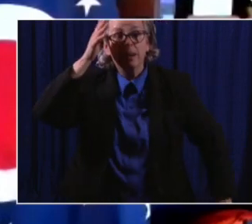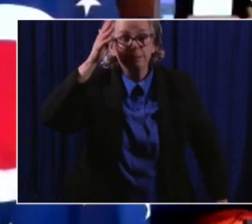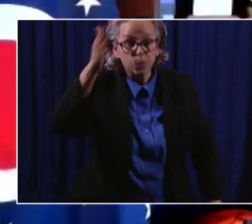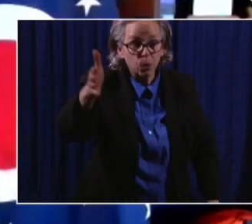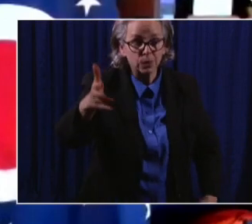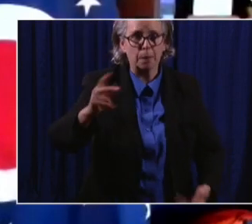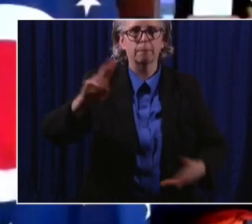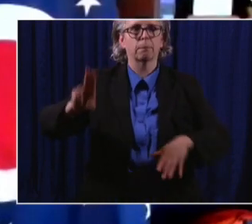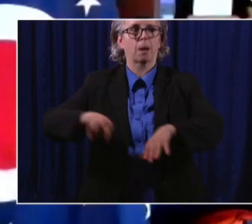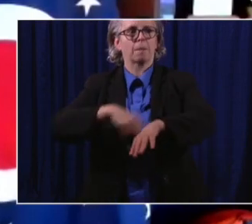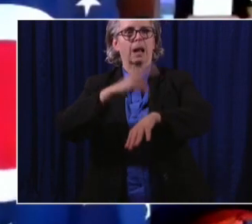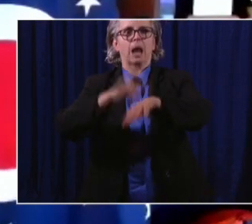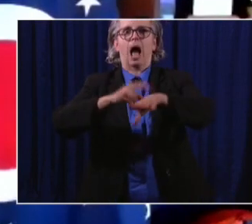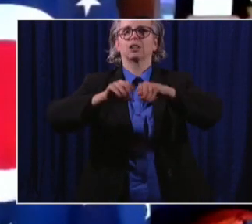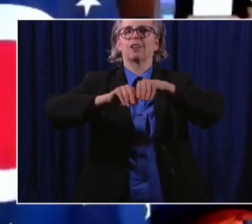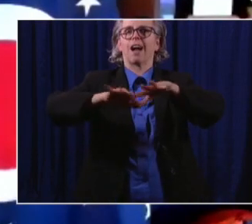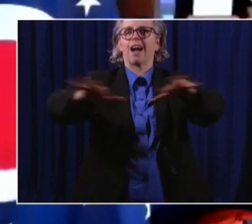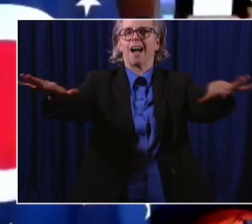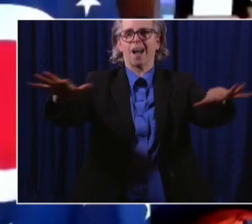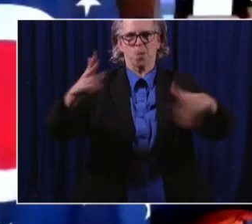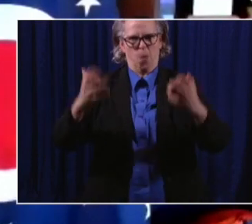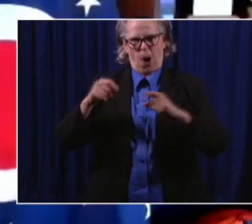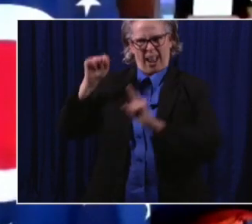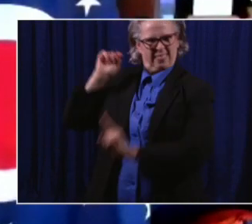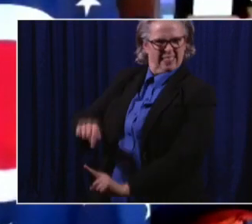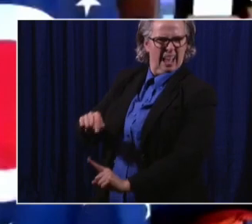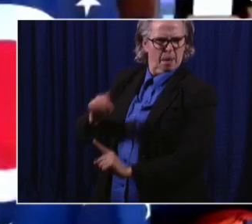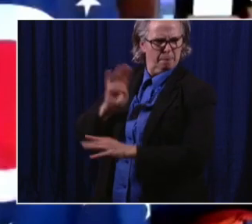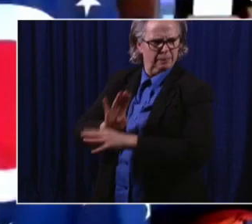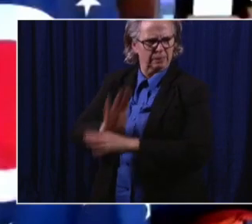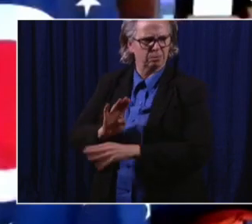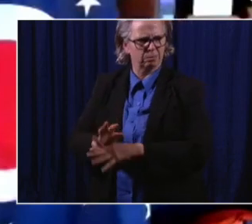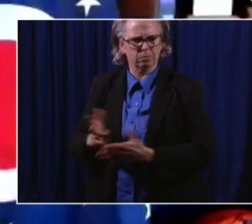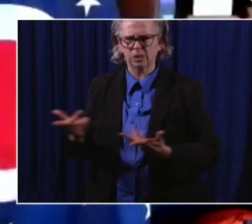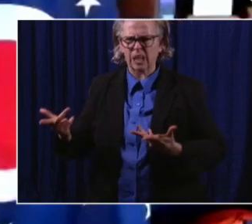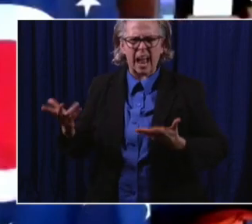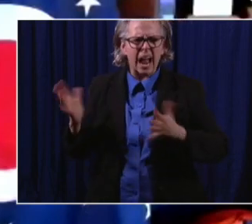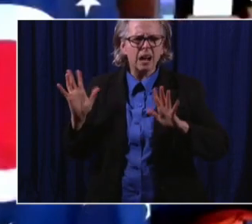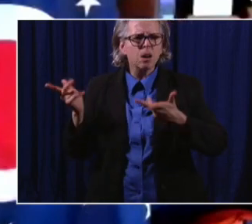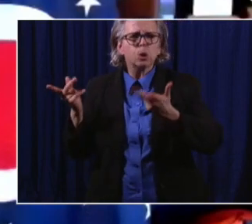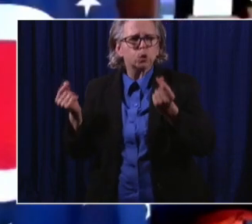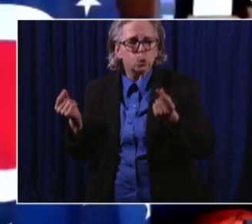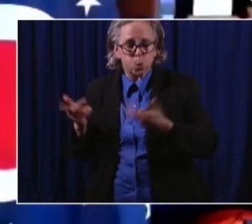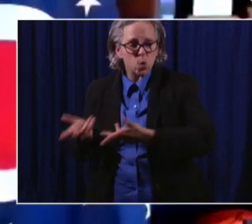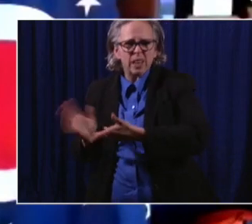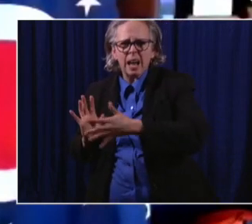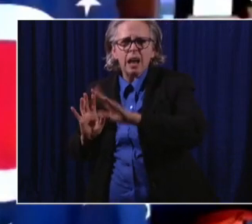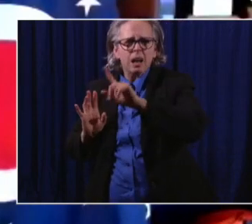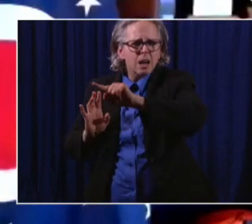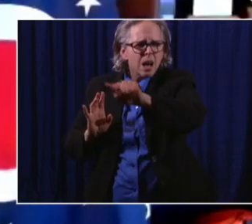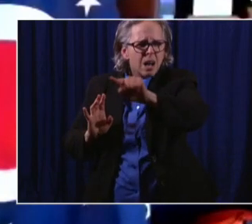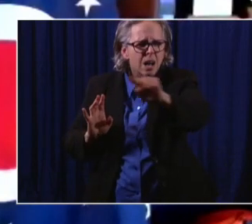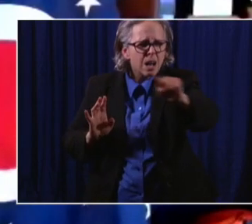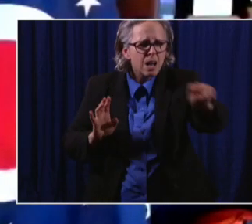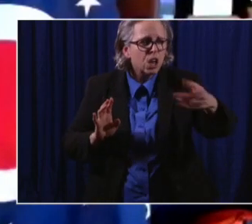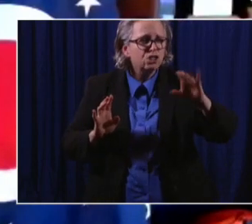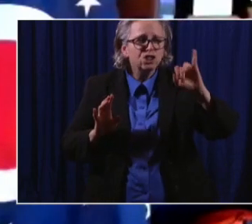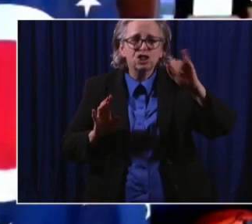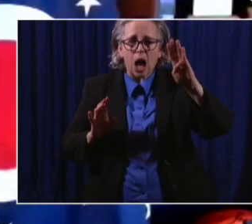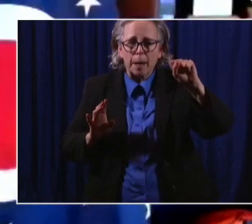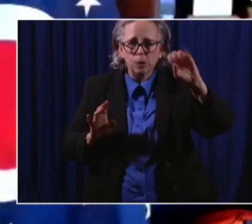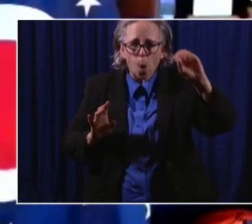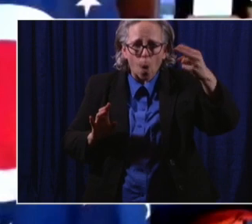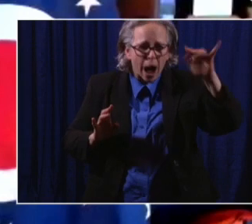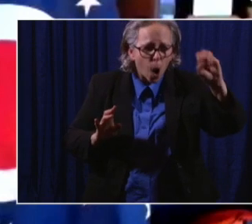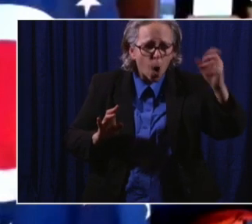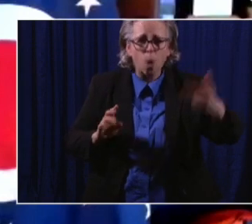And I just want to thank the collaboration of the private-public collaboration of Jobs Ohio, the Ohio Development Services